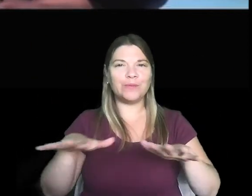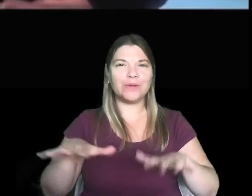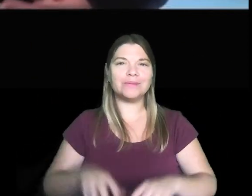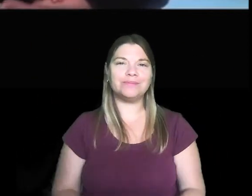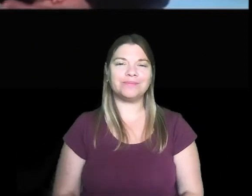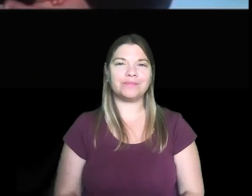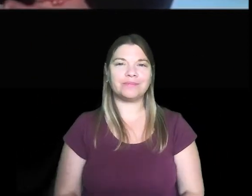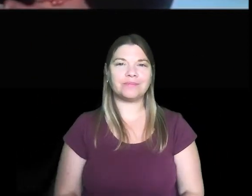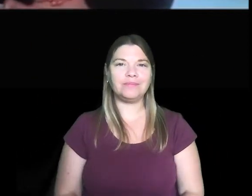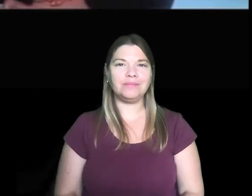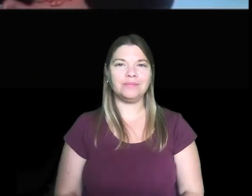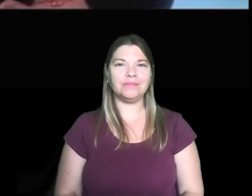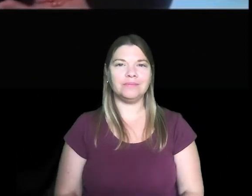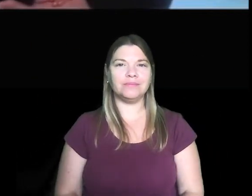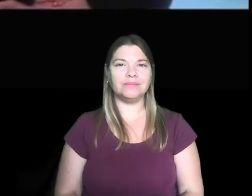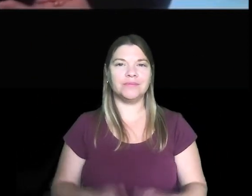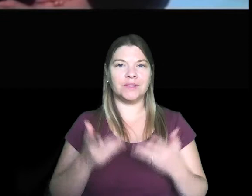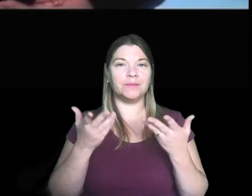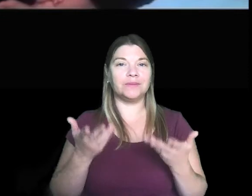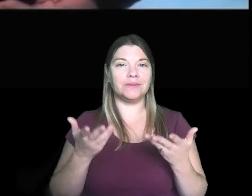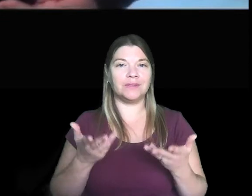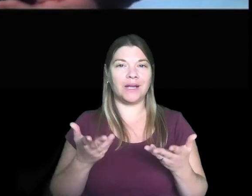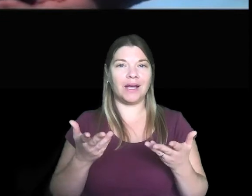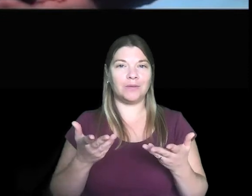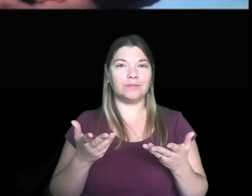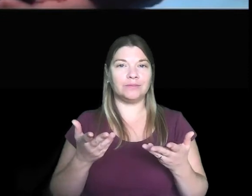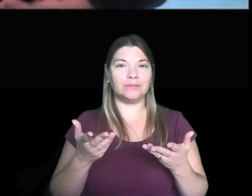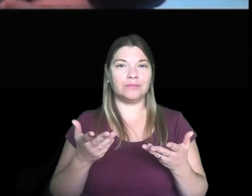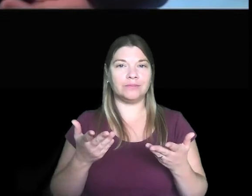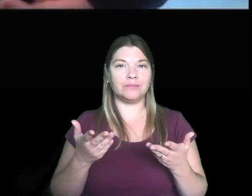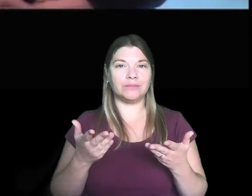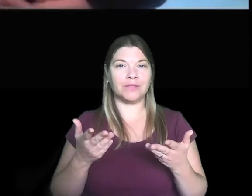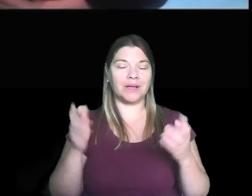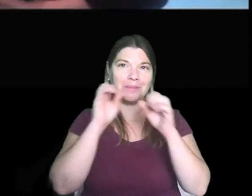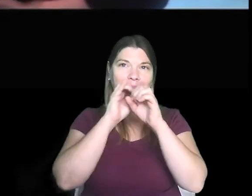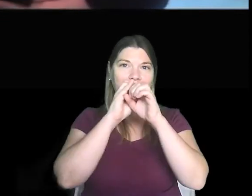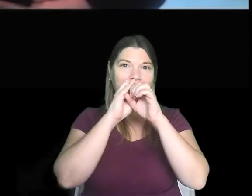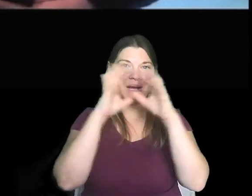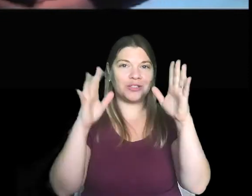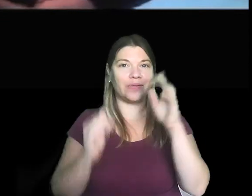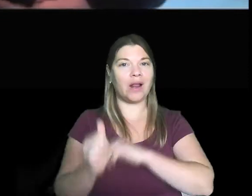Keeping this focus, let's imagine the last time we were with a loved one.